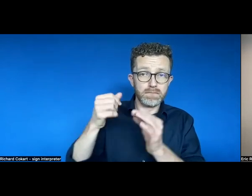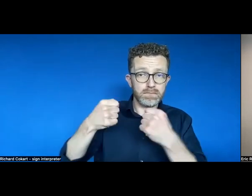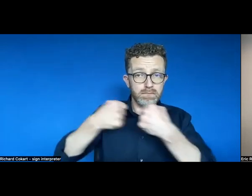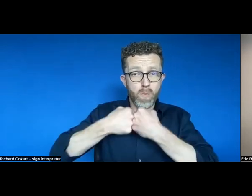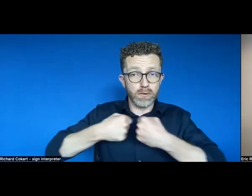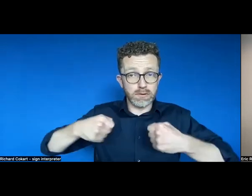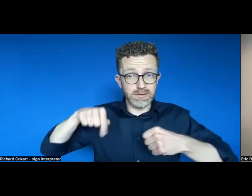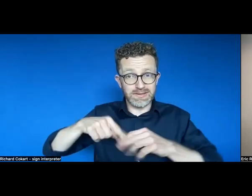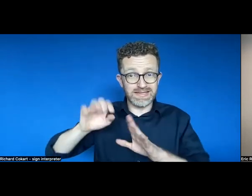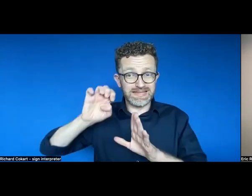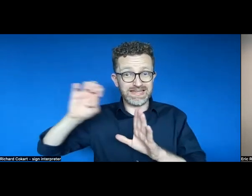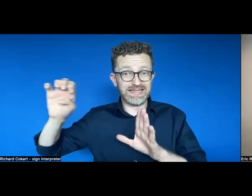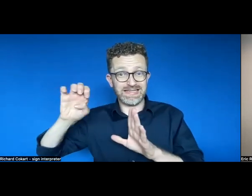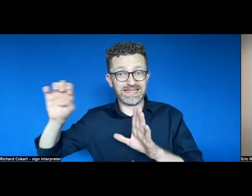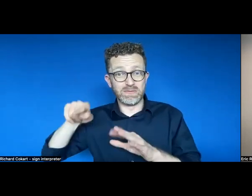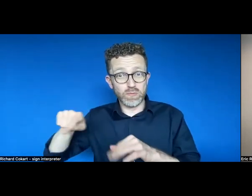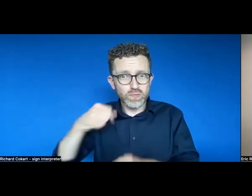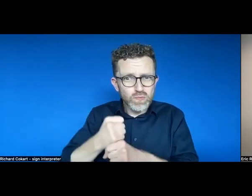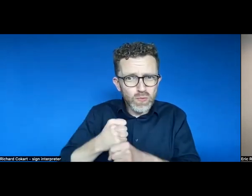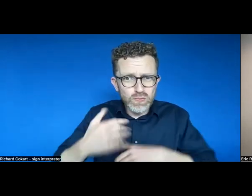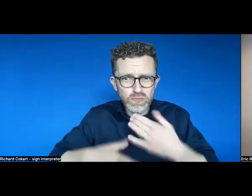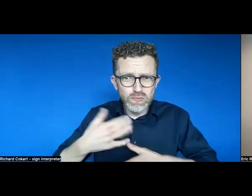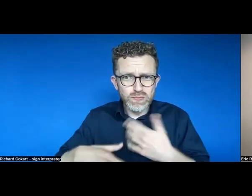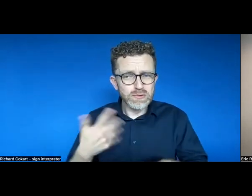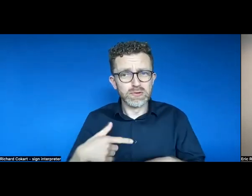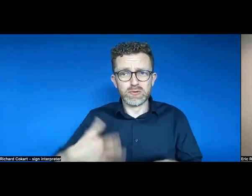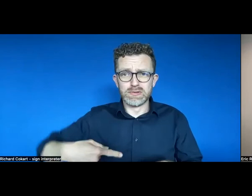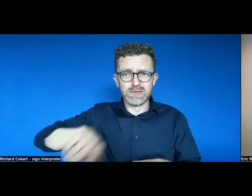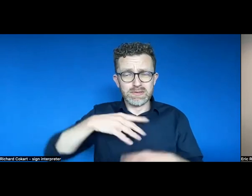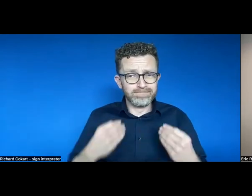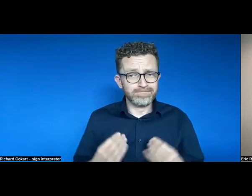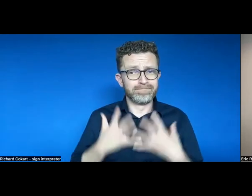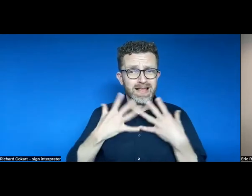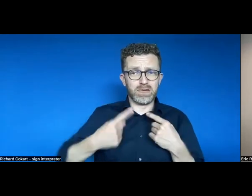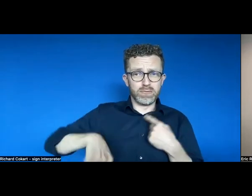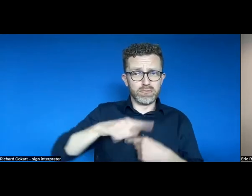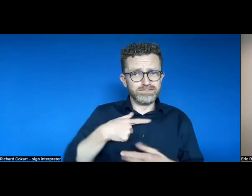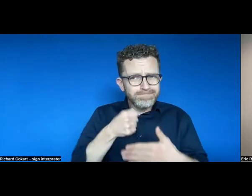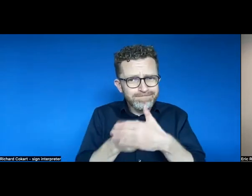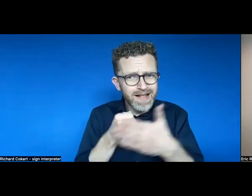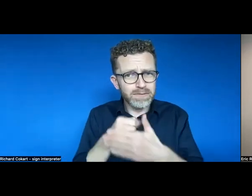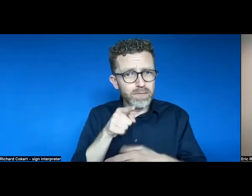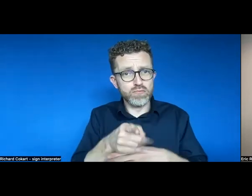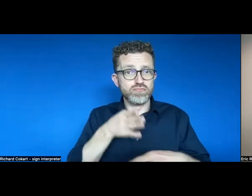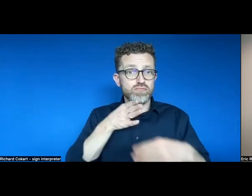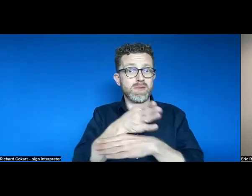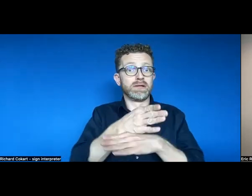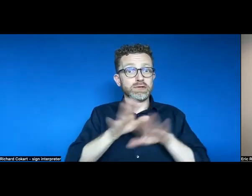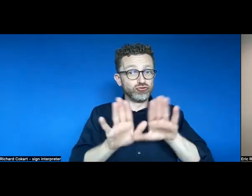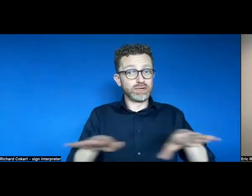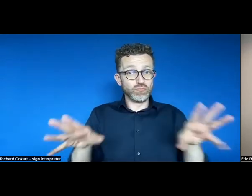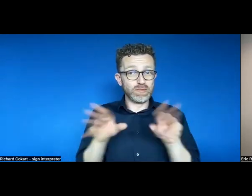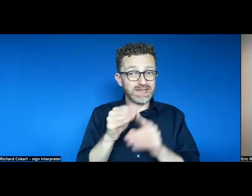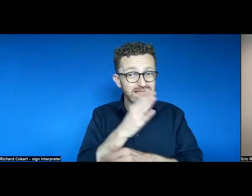working to support and train activists, I never thought it could get worse. Those facilities were bleak, they were barren, they